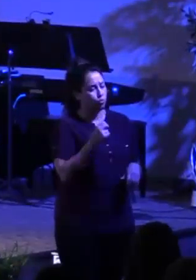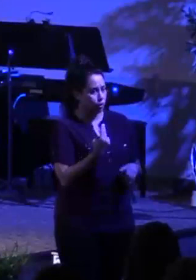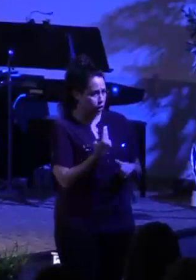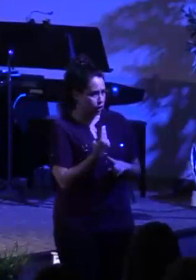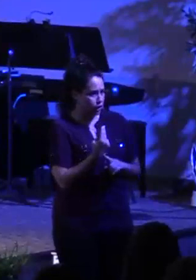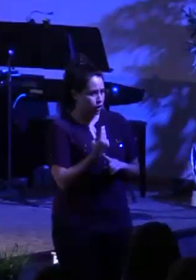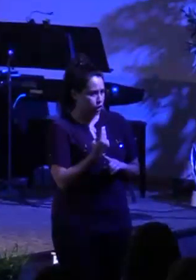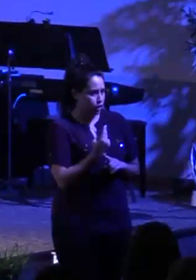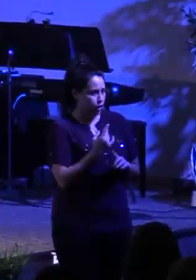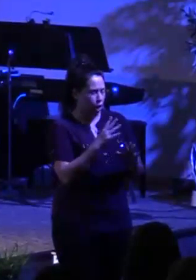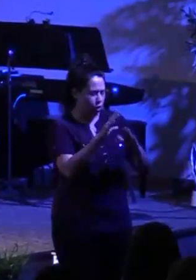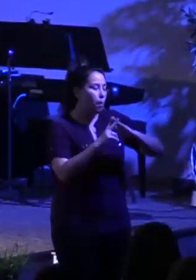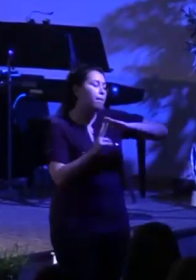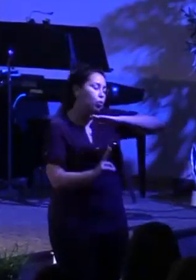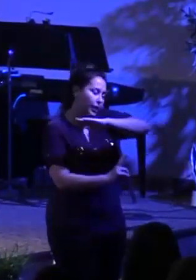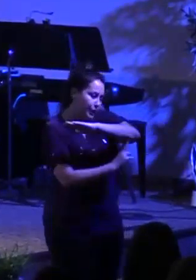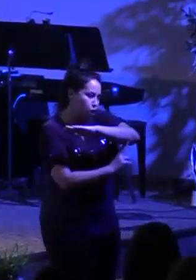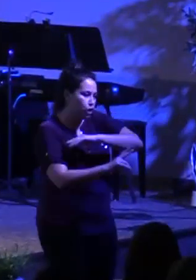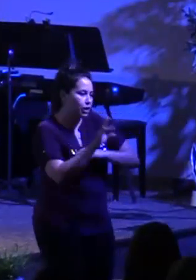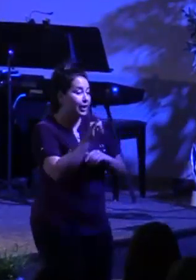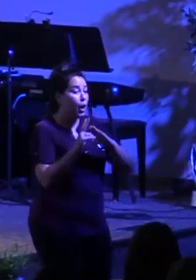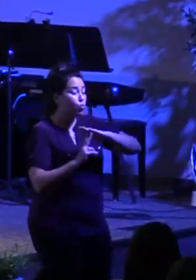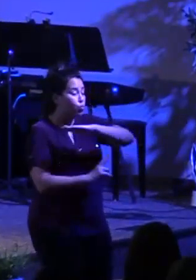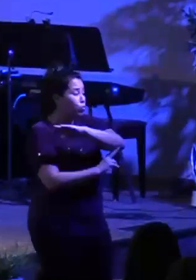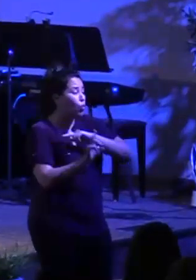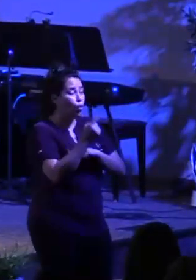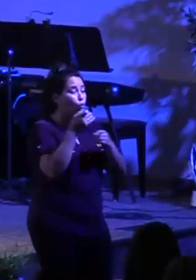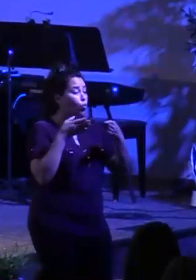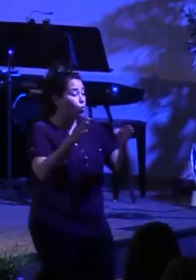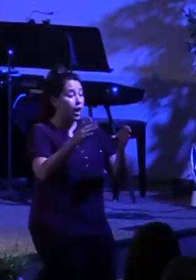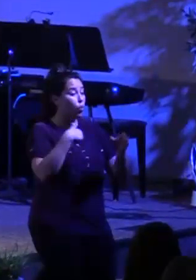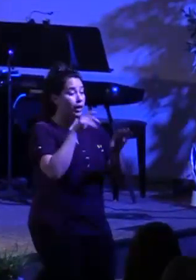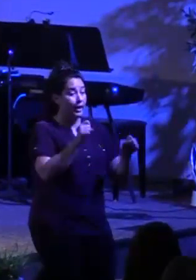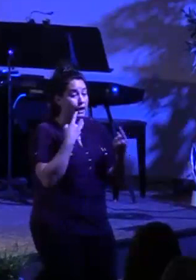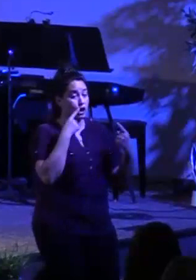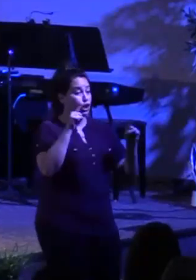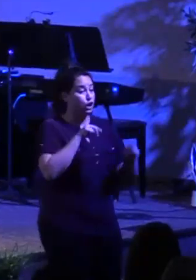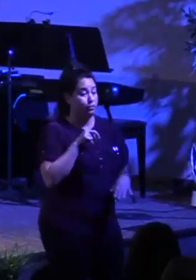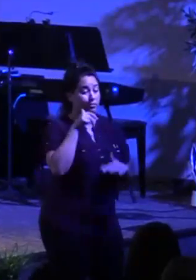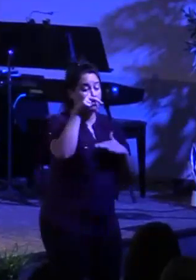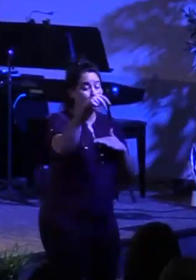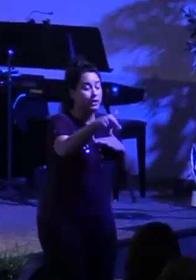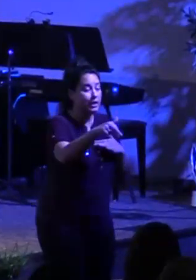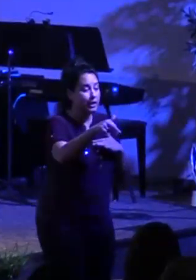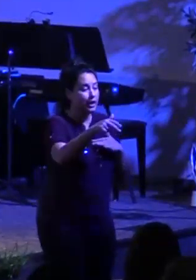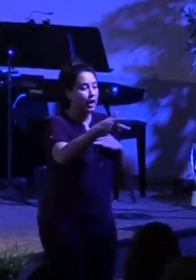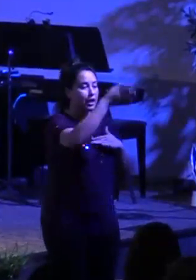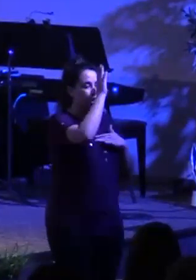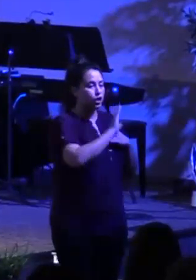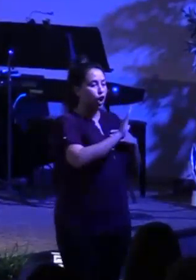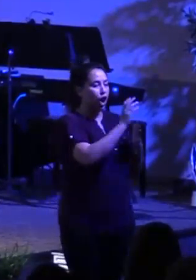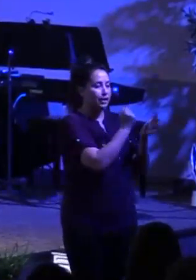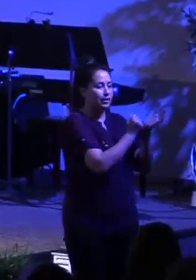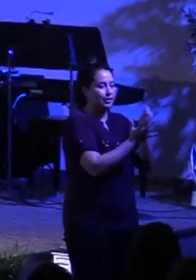the only way to cross this bridge, is his blood shed on the cross for us. Something that we'll never fully understand. I